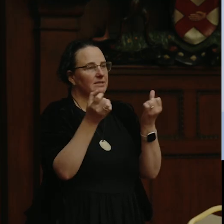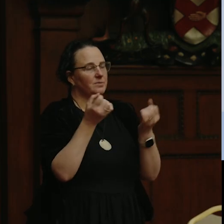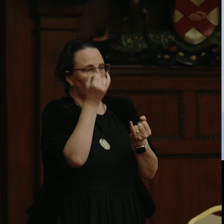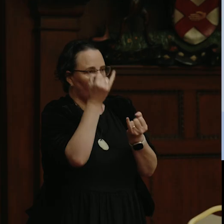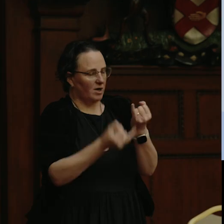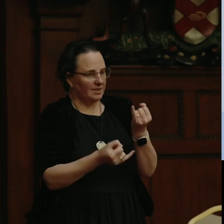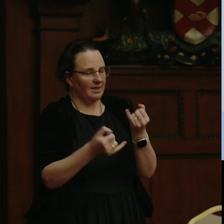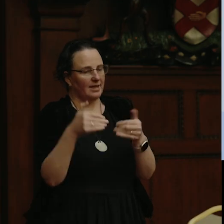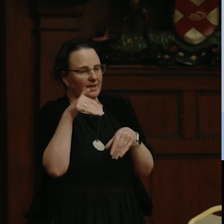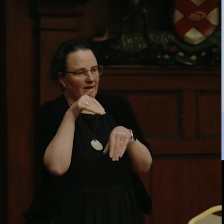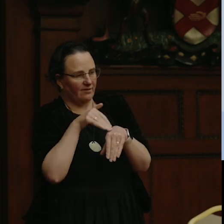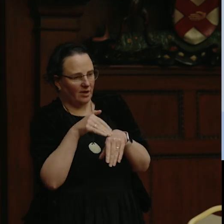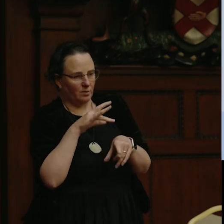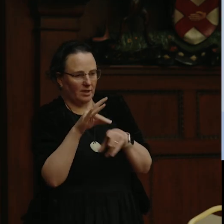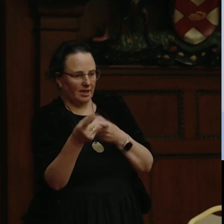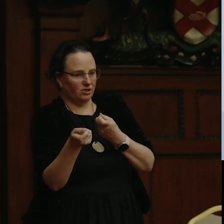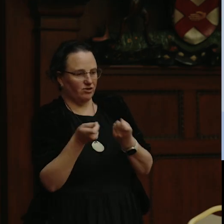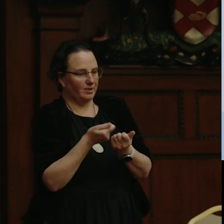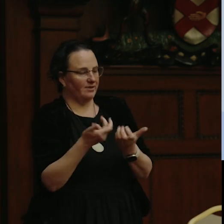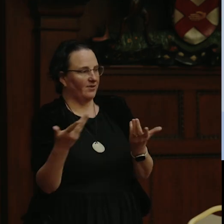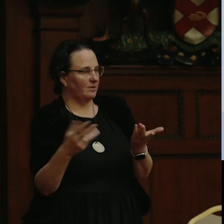our treatment options.